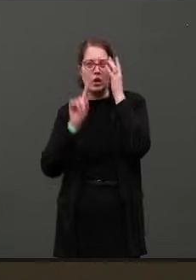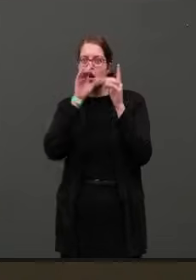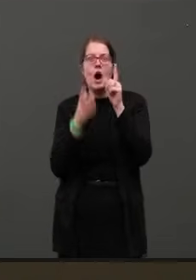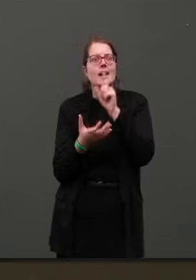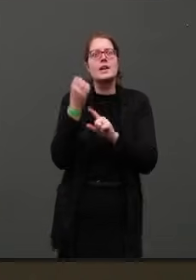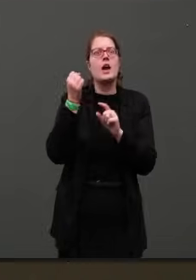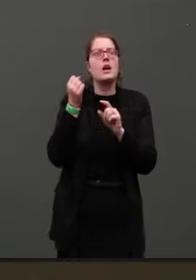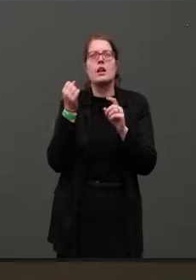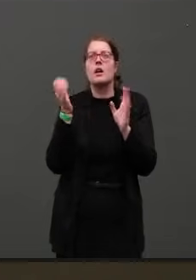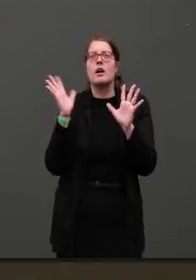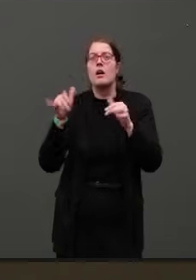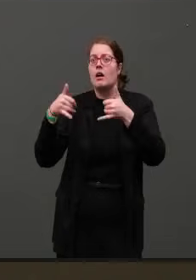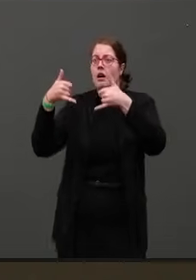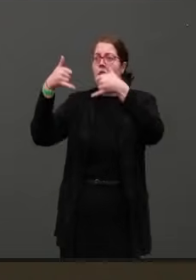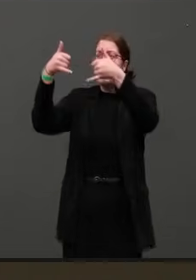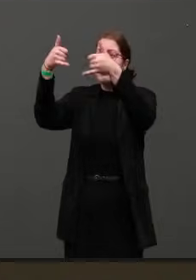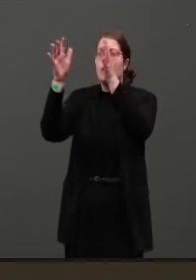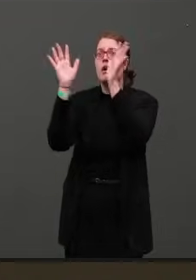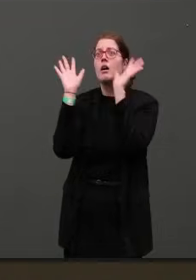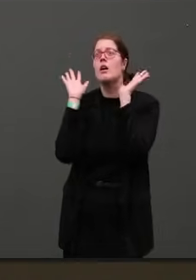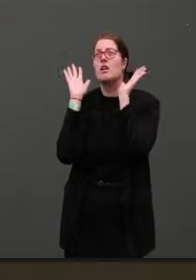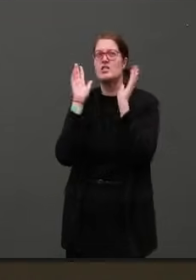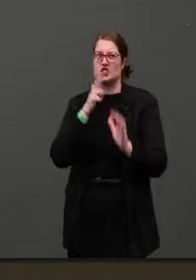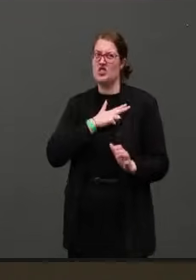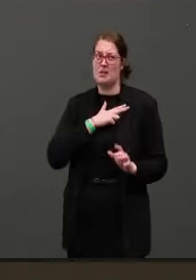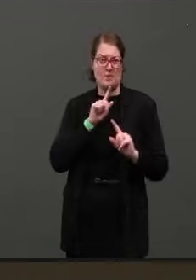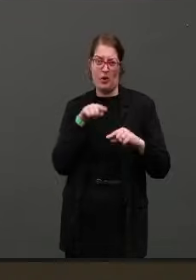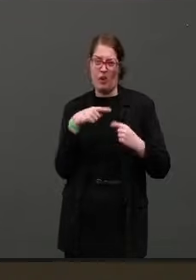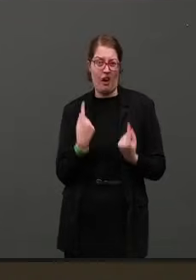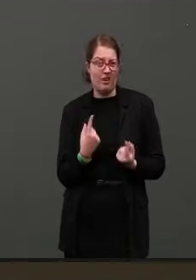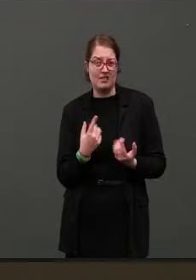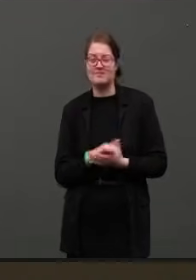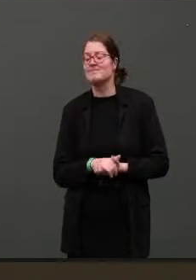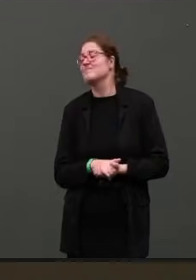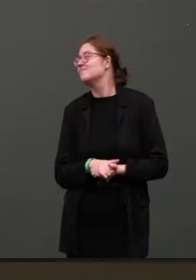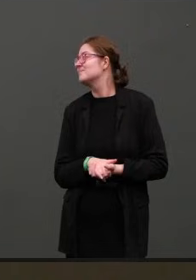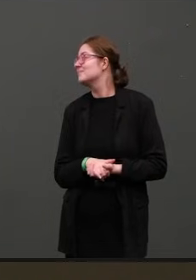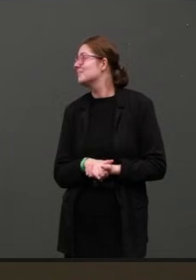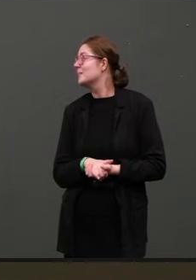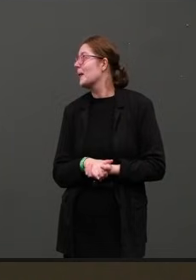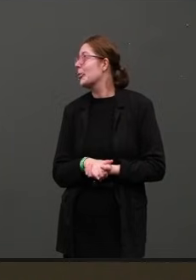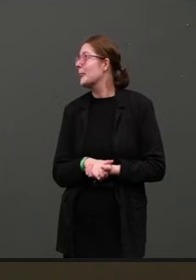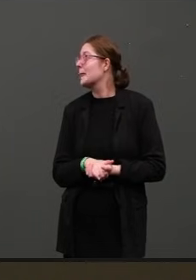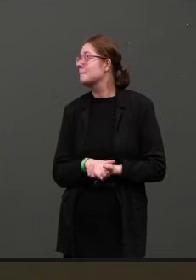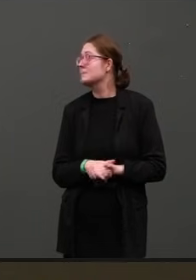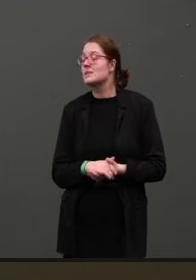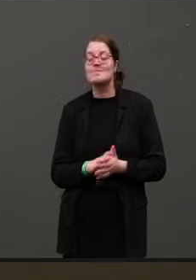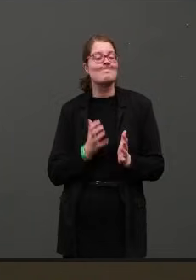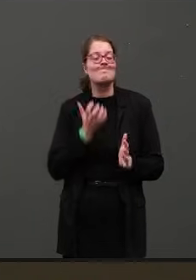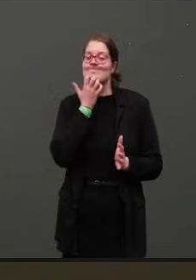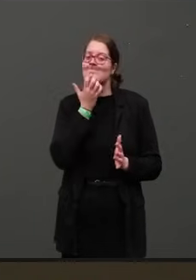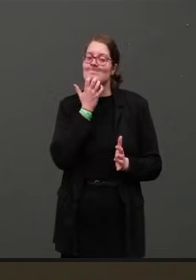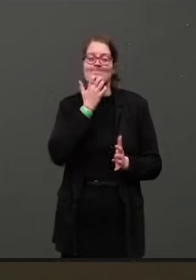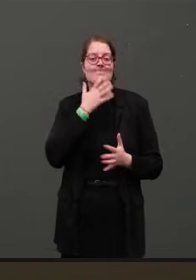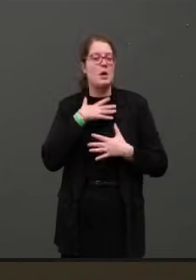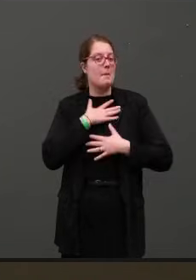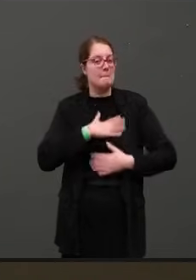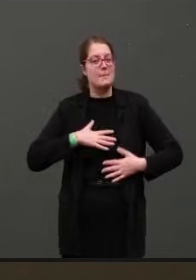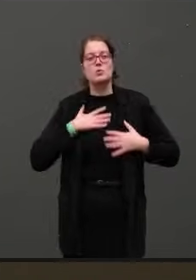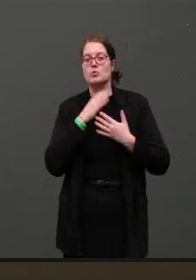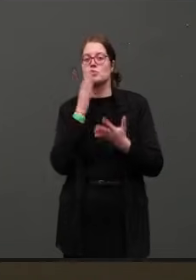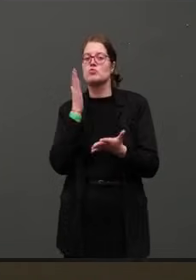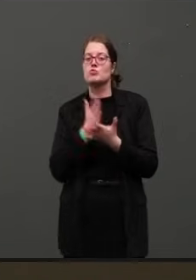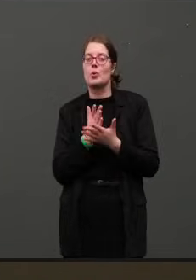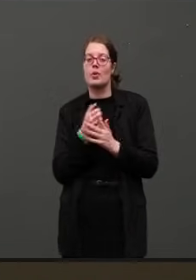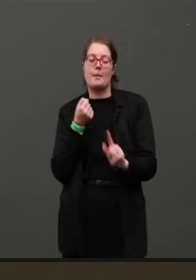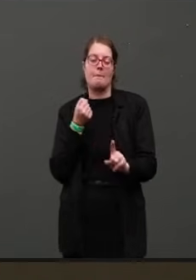just for James Bond for some reason. But when push comes to shove, emotional truth resonates